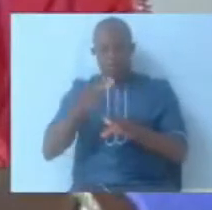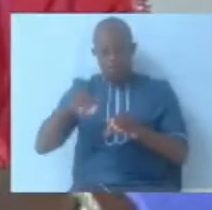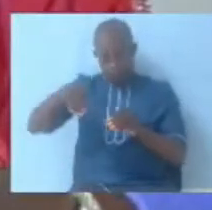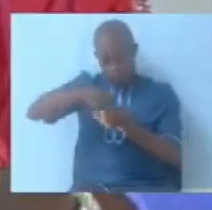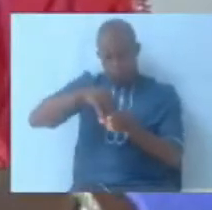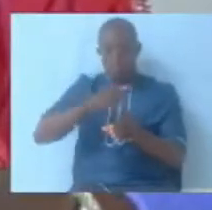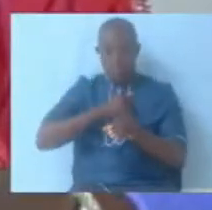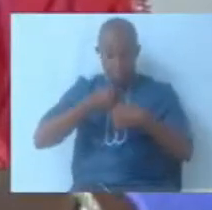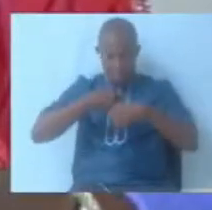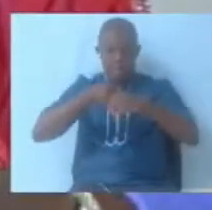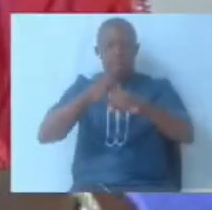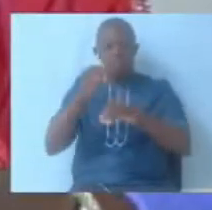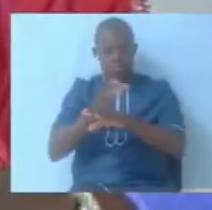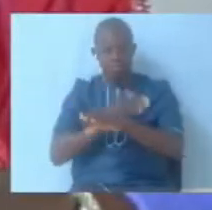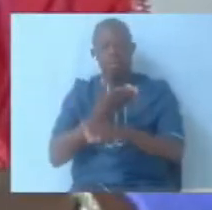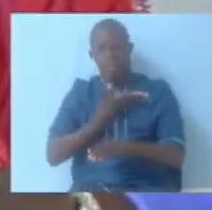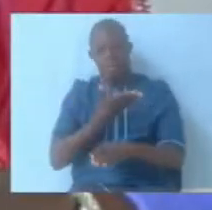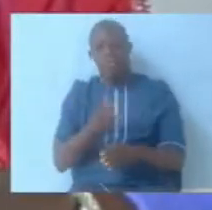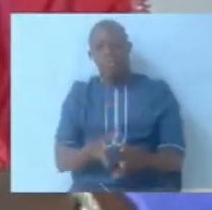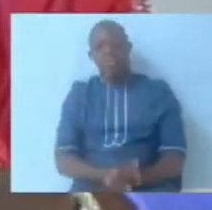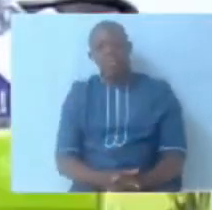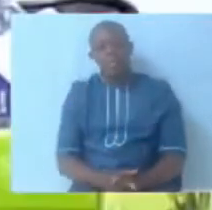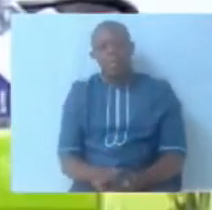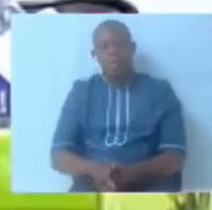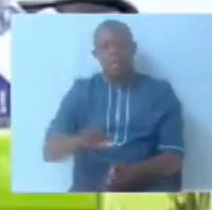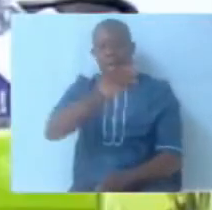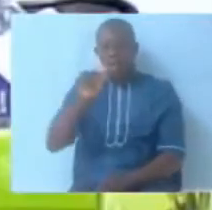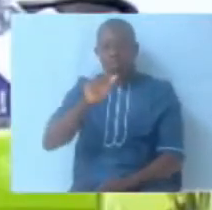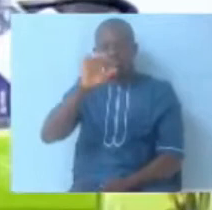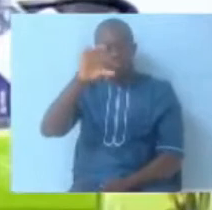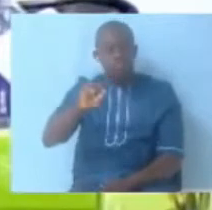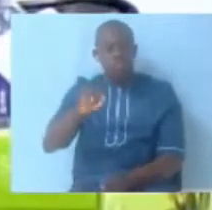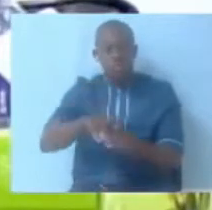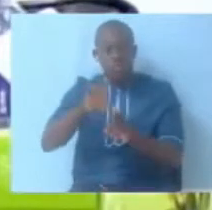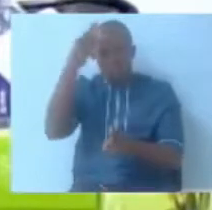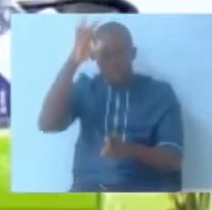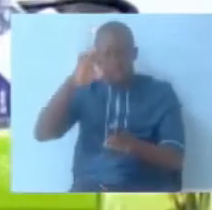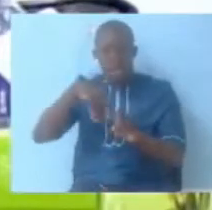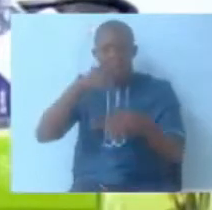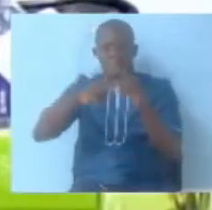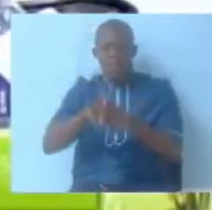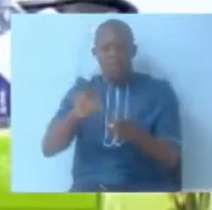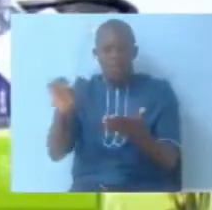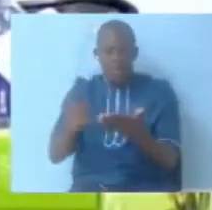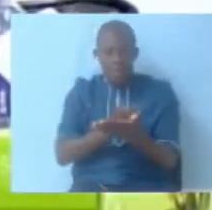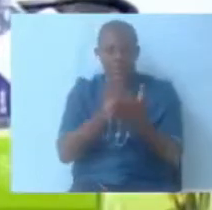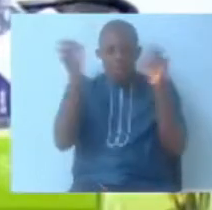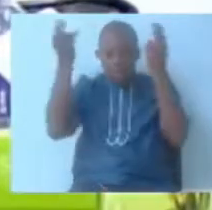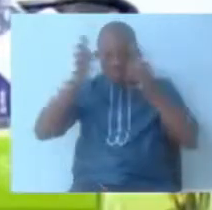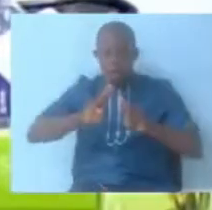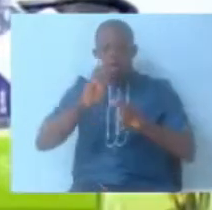mafatam fansolu fanaluda ben na karango konole. We also did a course in Sharia. Andung londi karango fananke